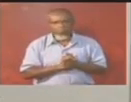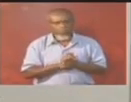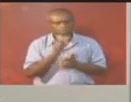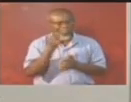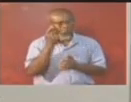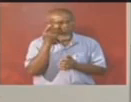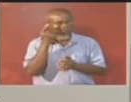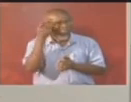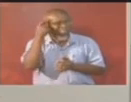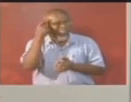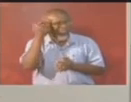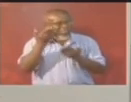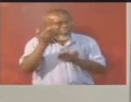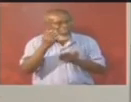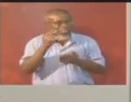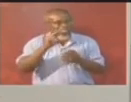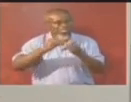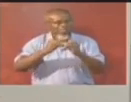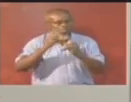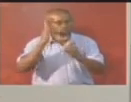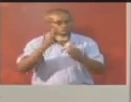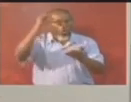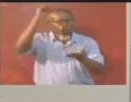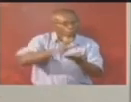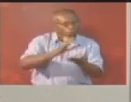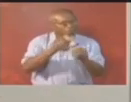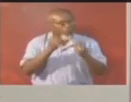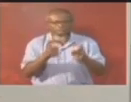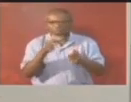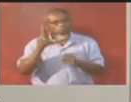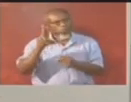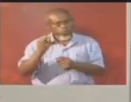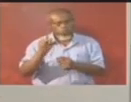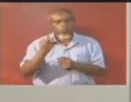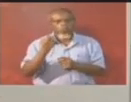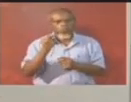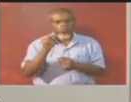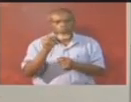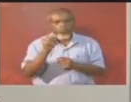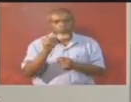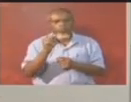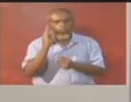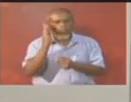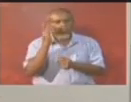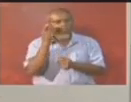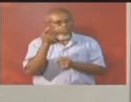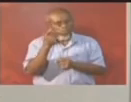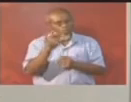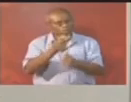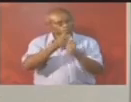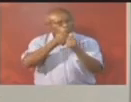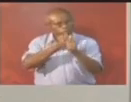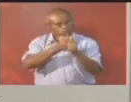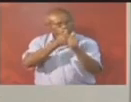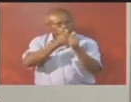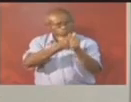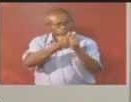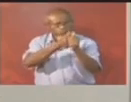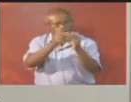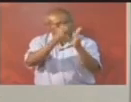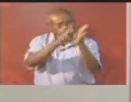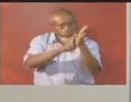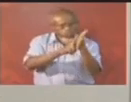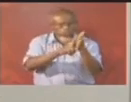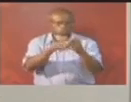will disappear quickly. The braking force that is applied by all of the measures, by all of the